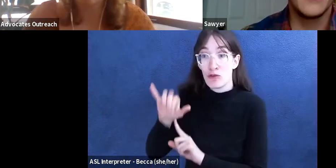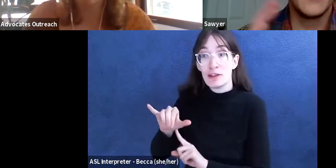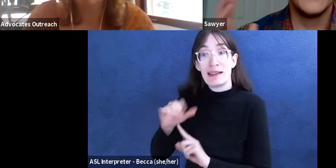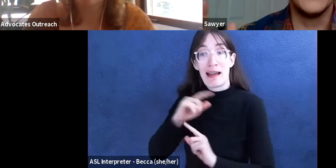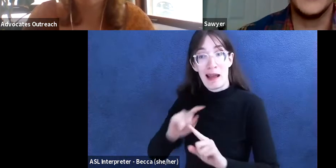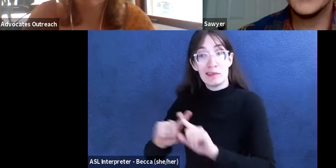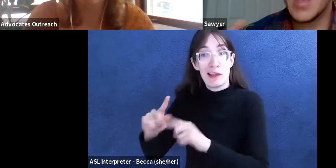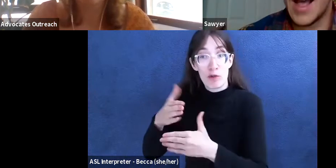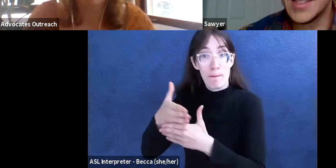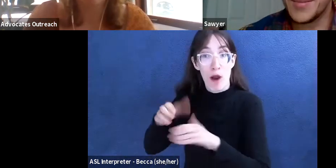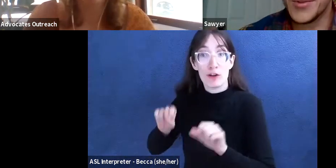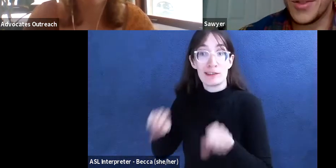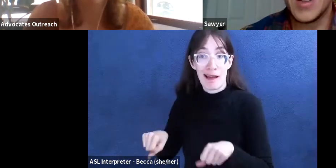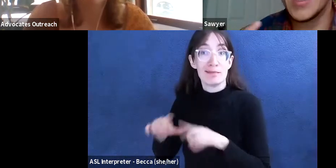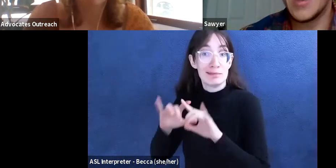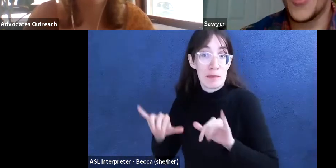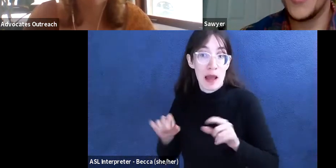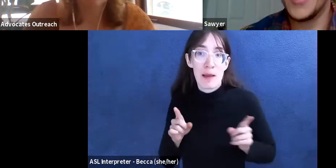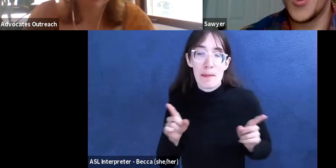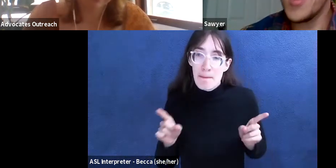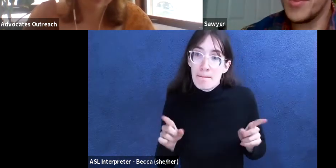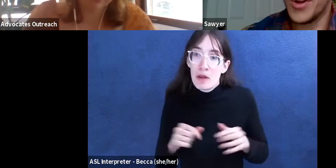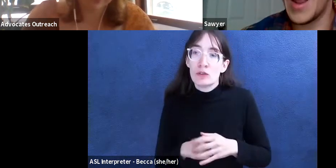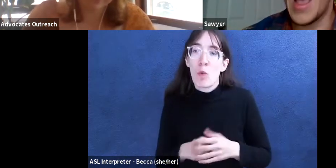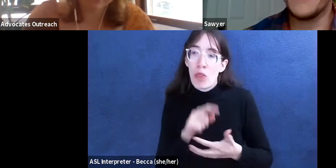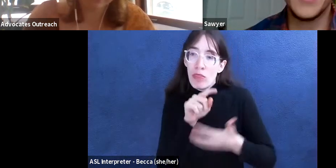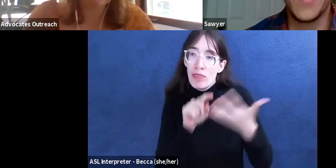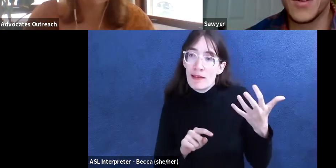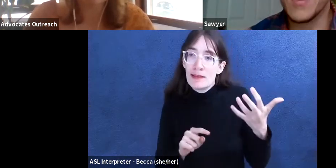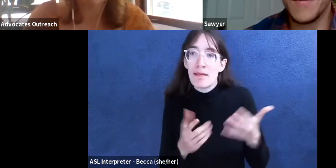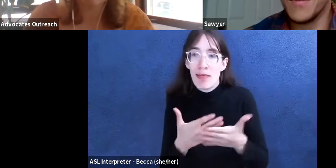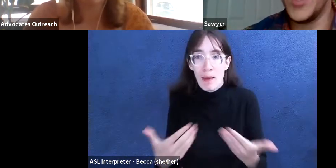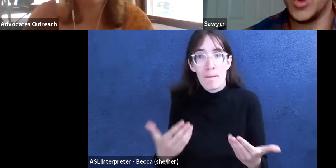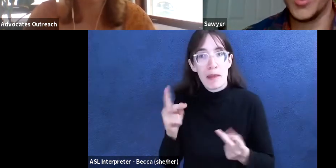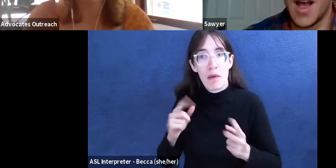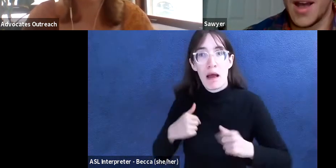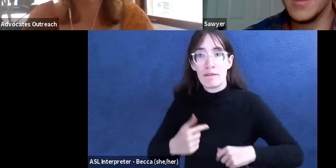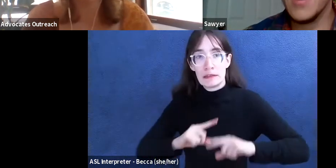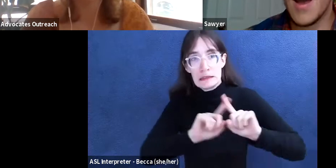Love all this. Enthusiastic consent. Yes. Yes.